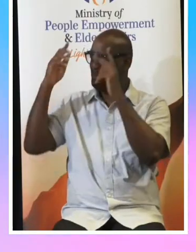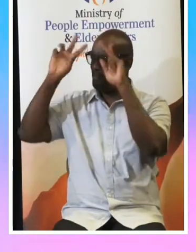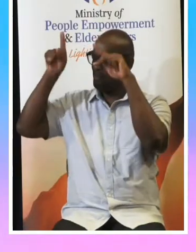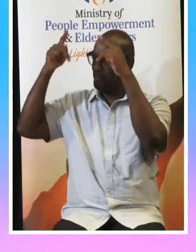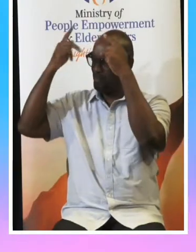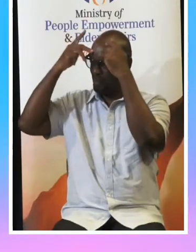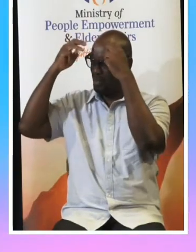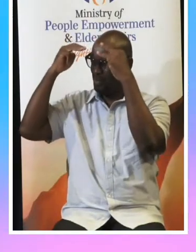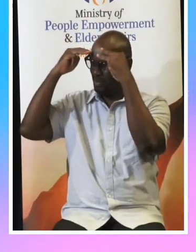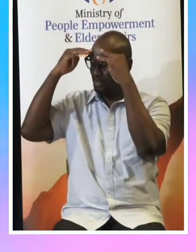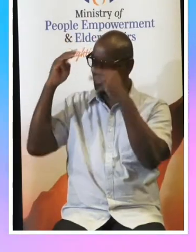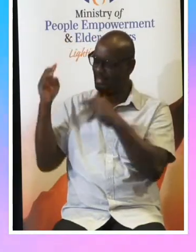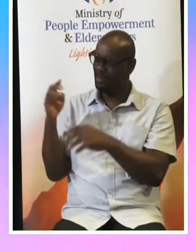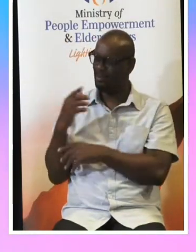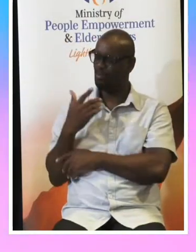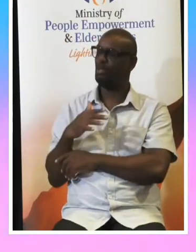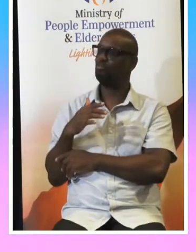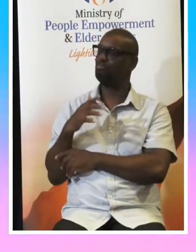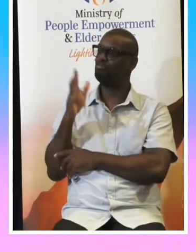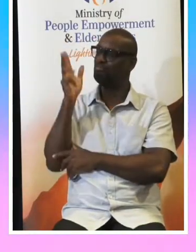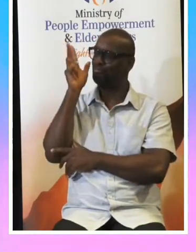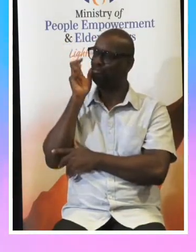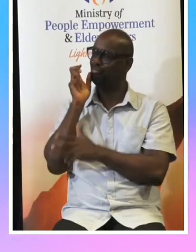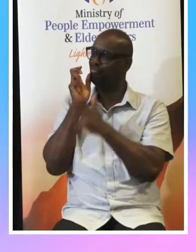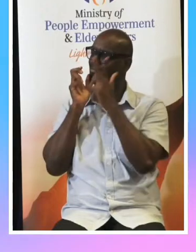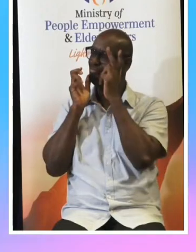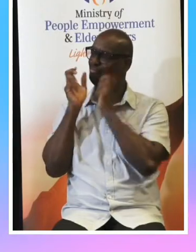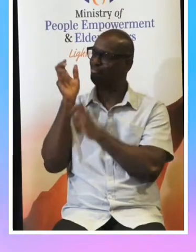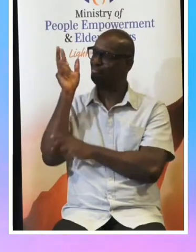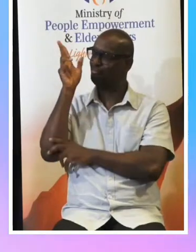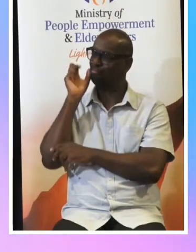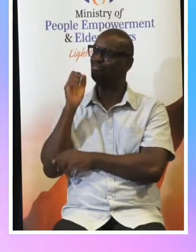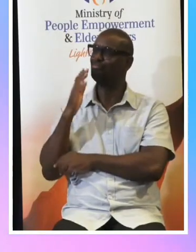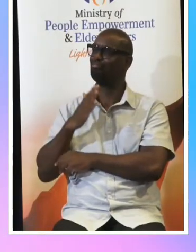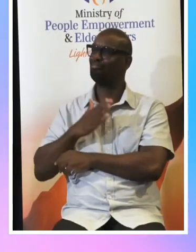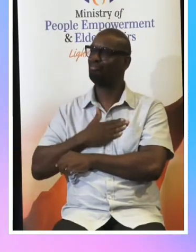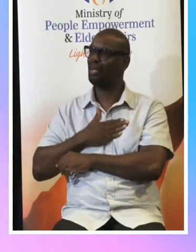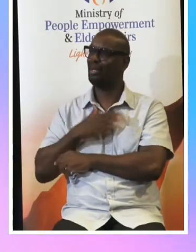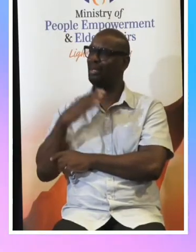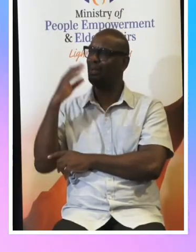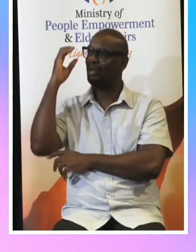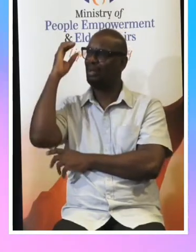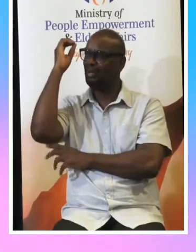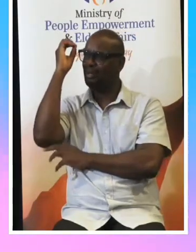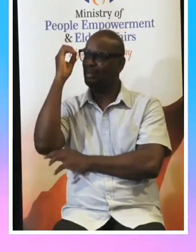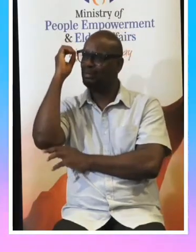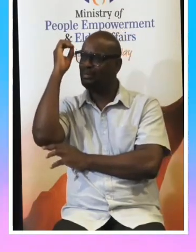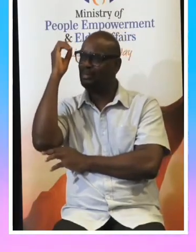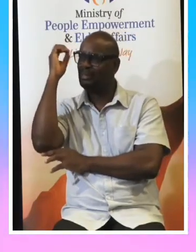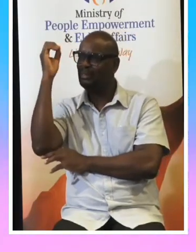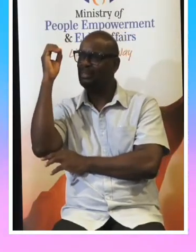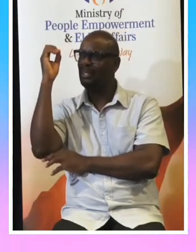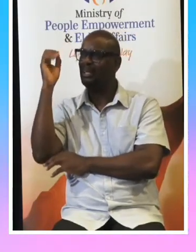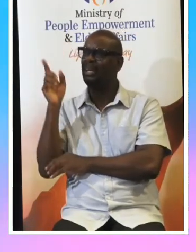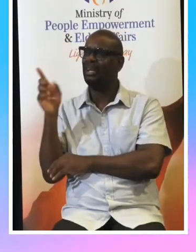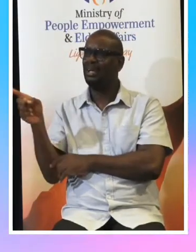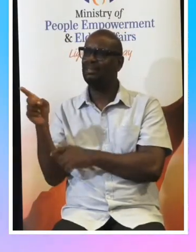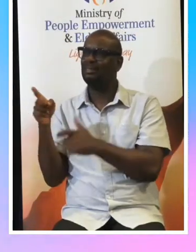have conceived of as my precociousness. He took genuine interest.